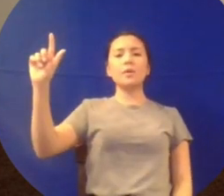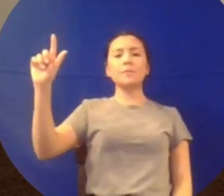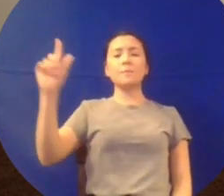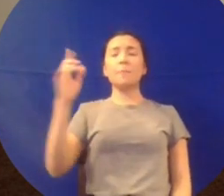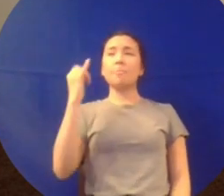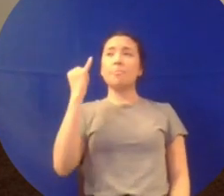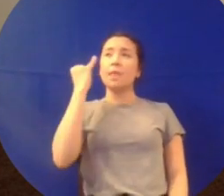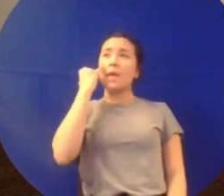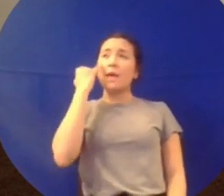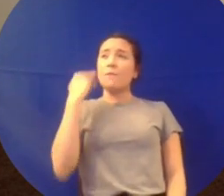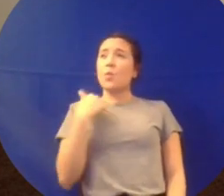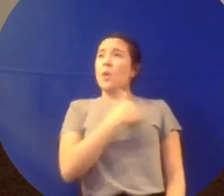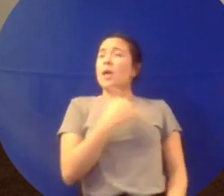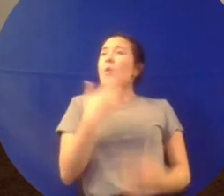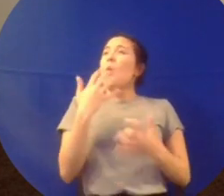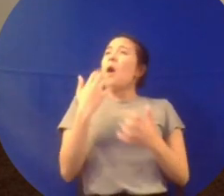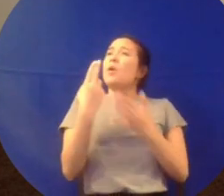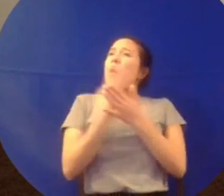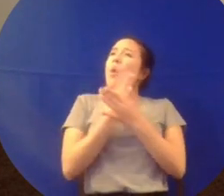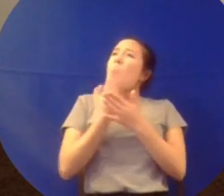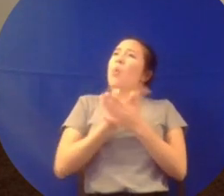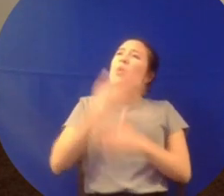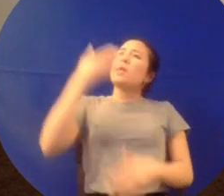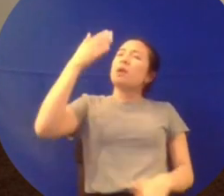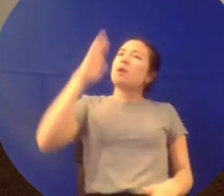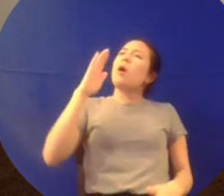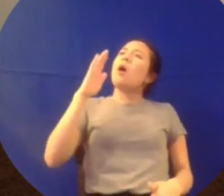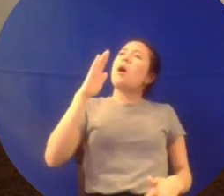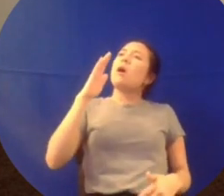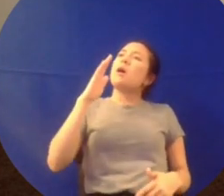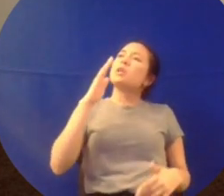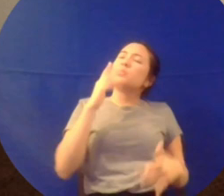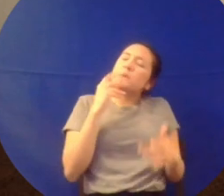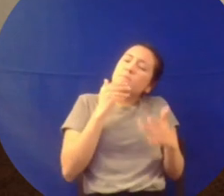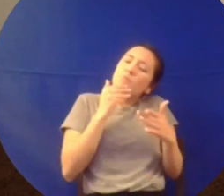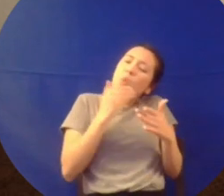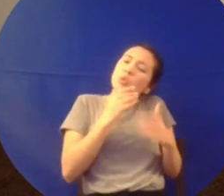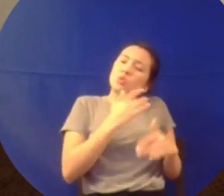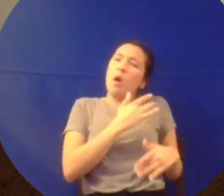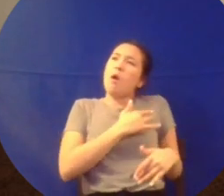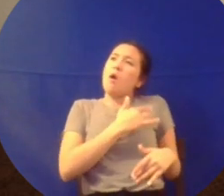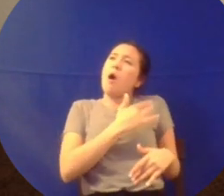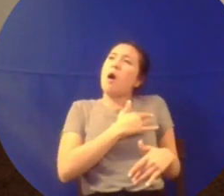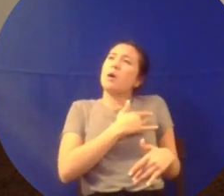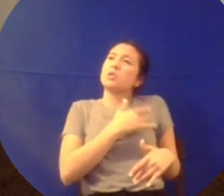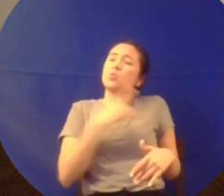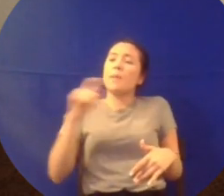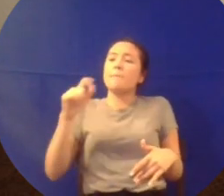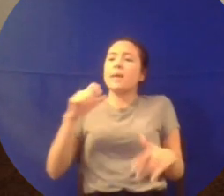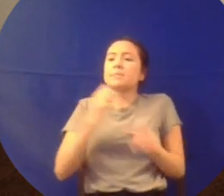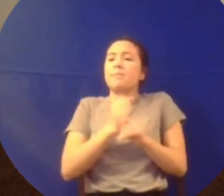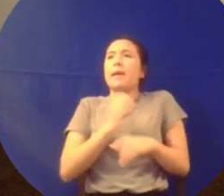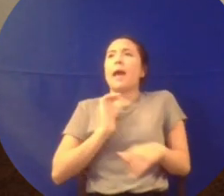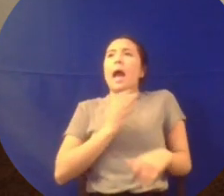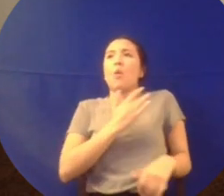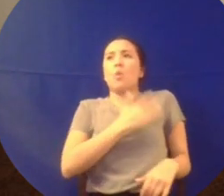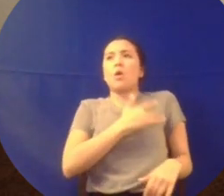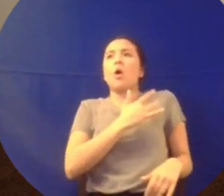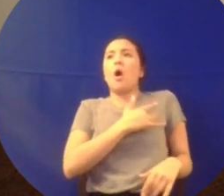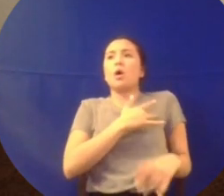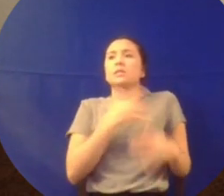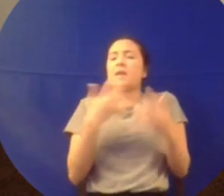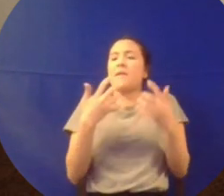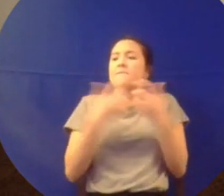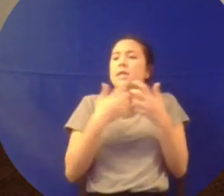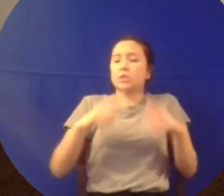If we want a holy God to be close to our hearts, we must make of our hearts a fit dwelling